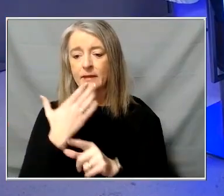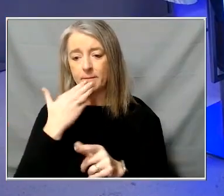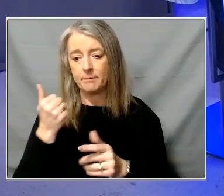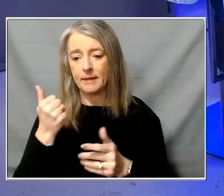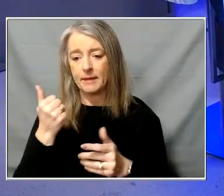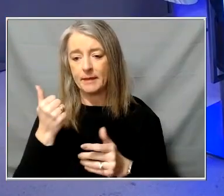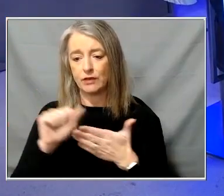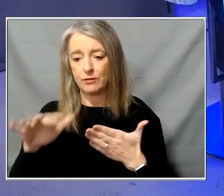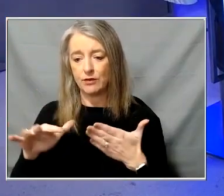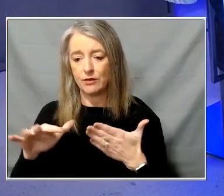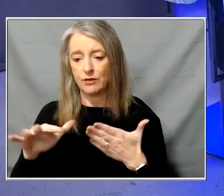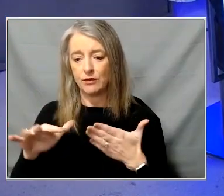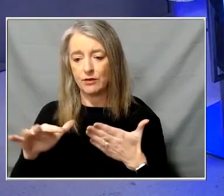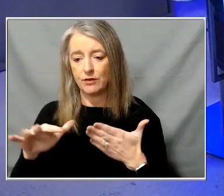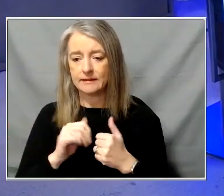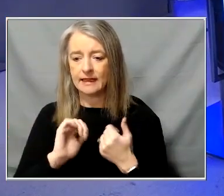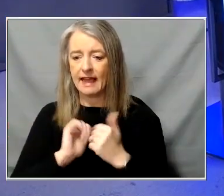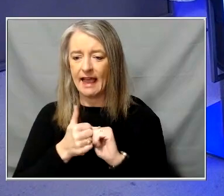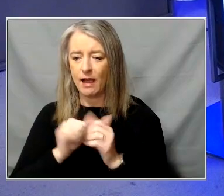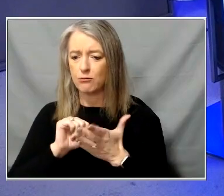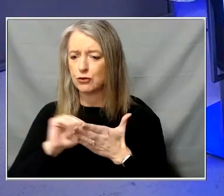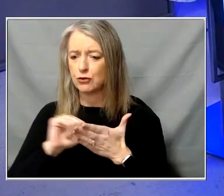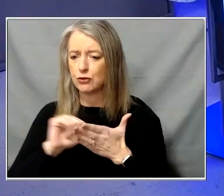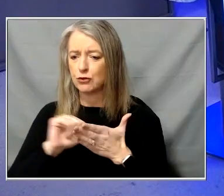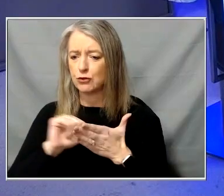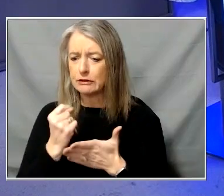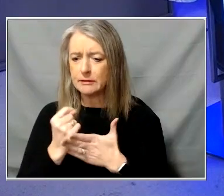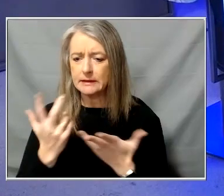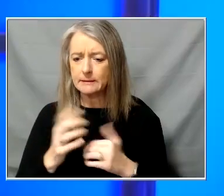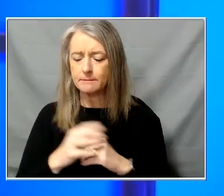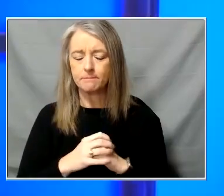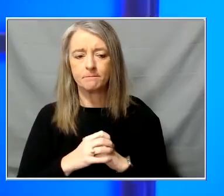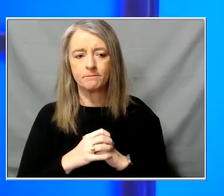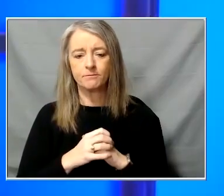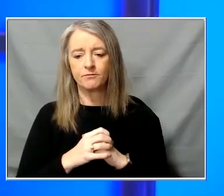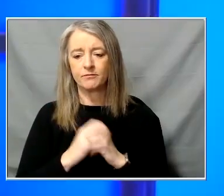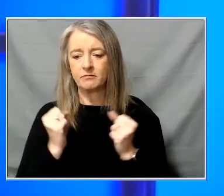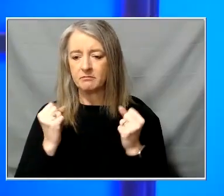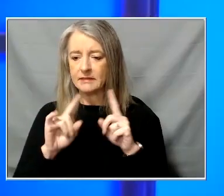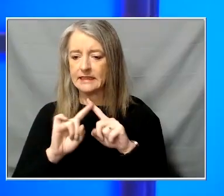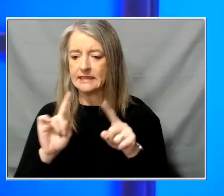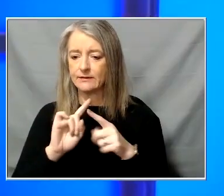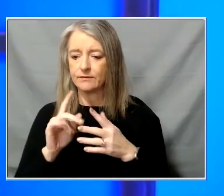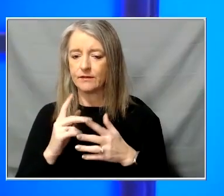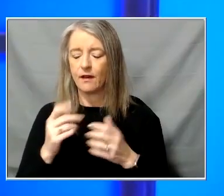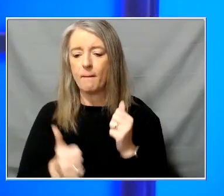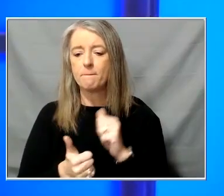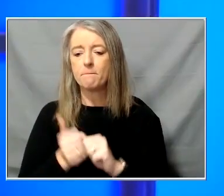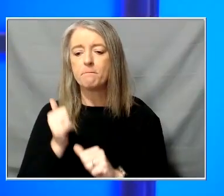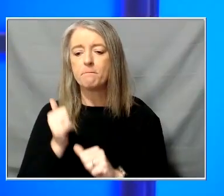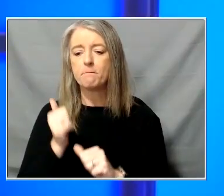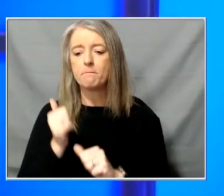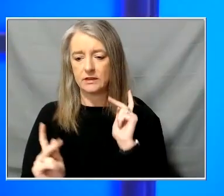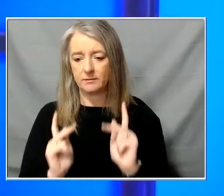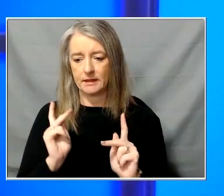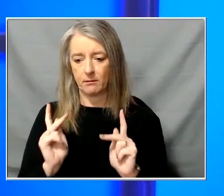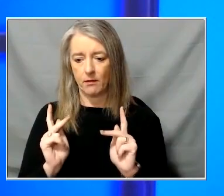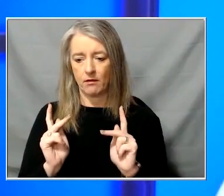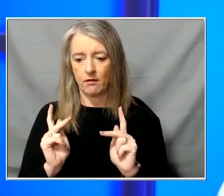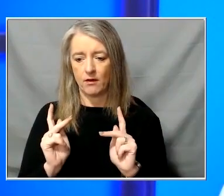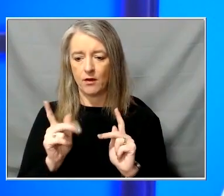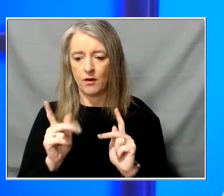times in between episodes of dysfunction, but usually once it starts to act up, it continues to not do